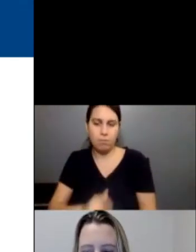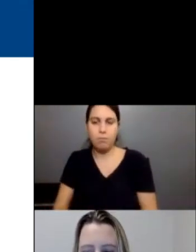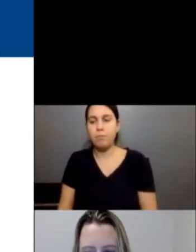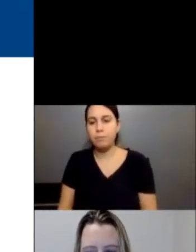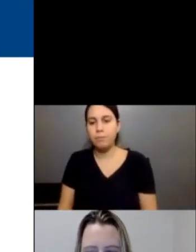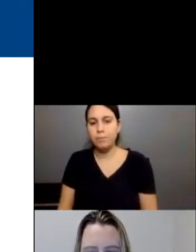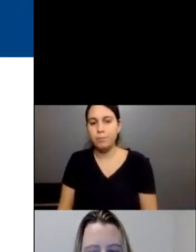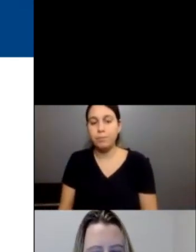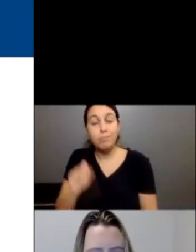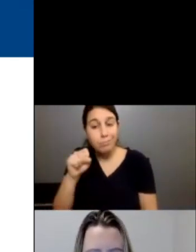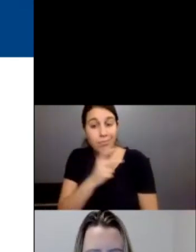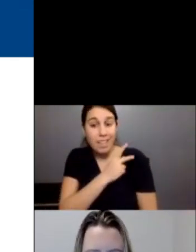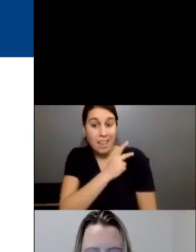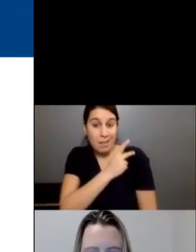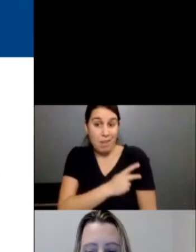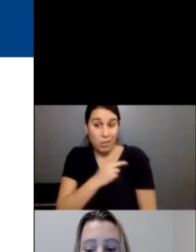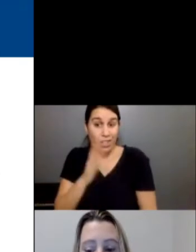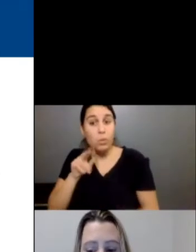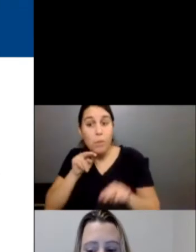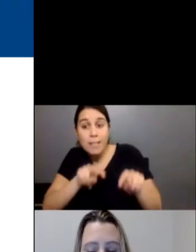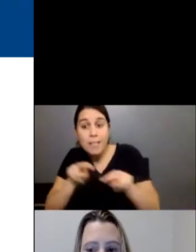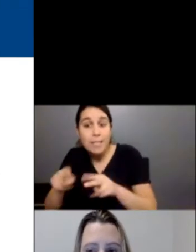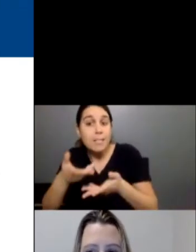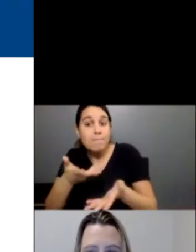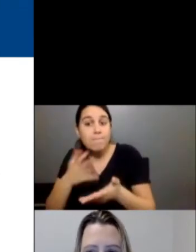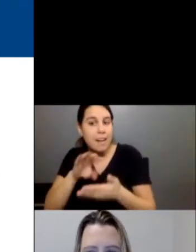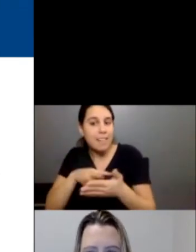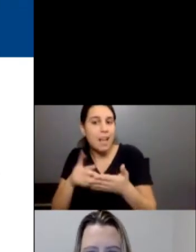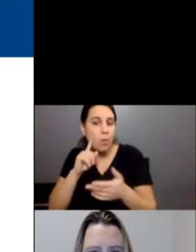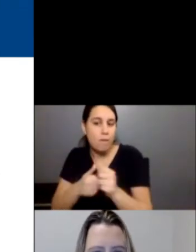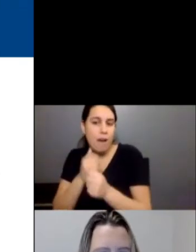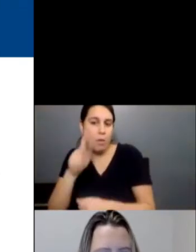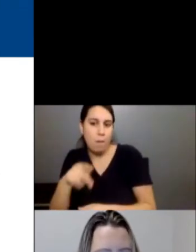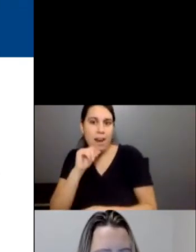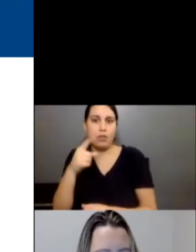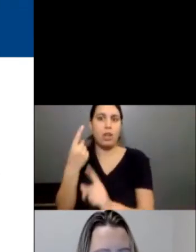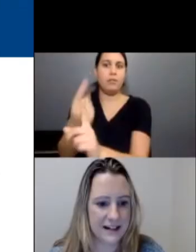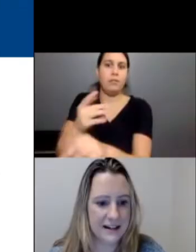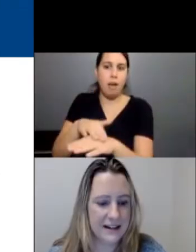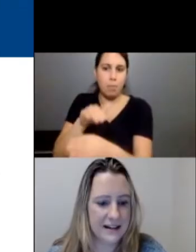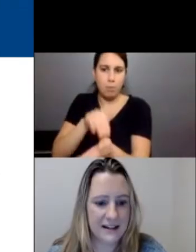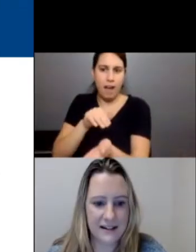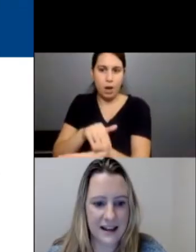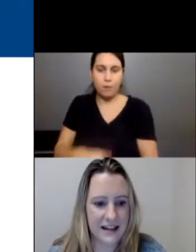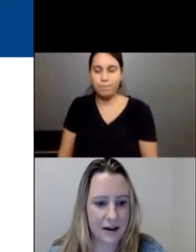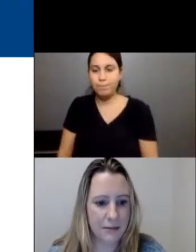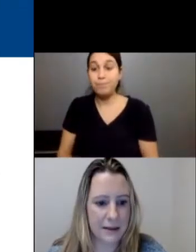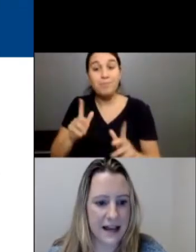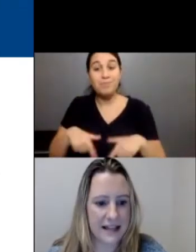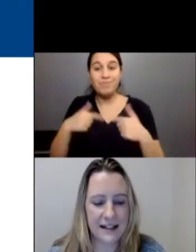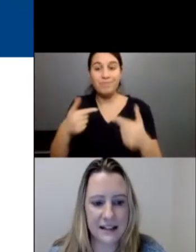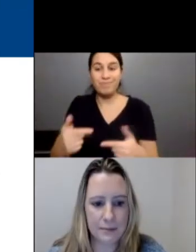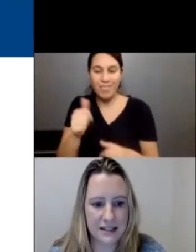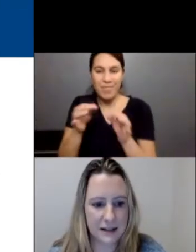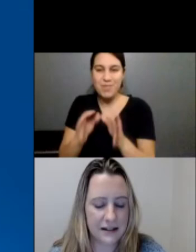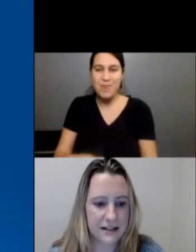again that their patients are being closely monitored and are being scheduled for follow-up appointments as needed. All right, and now I'm going to